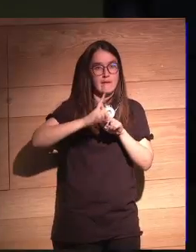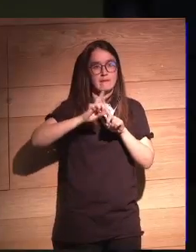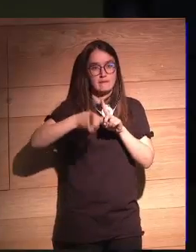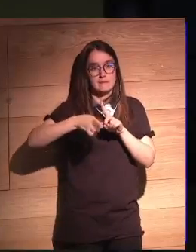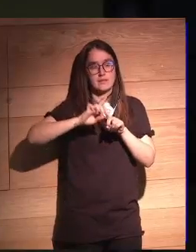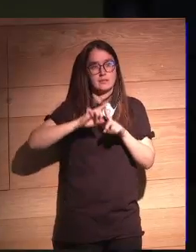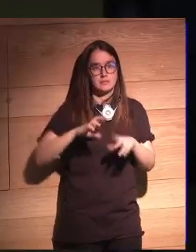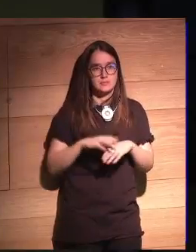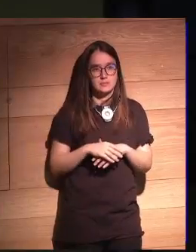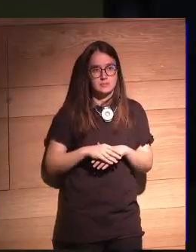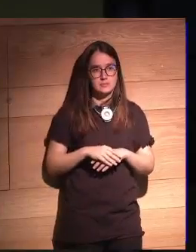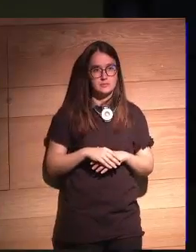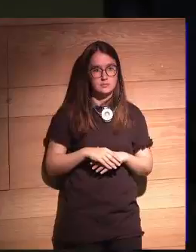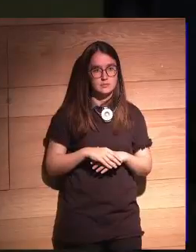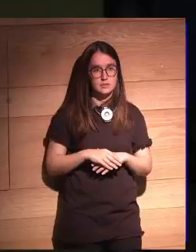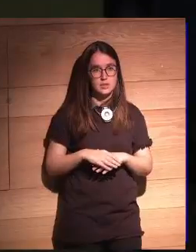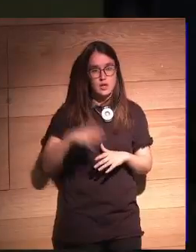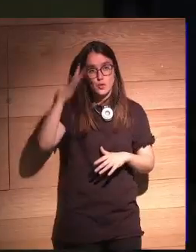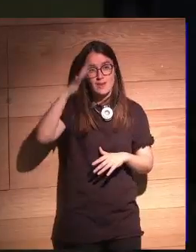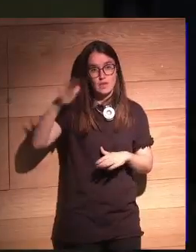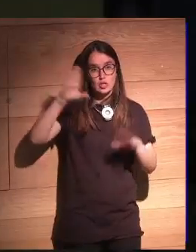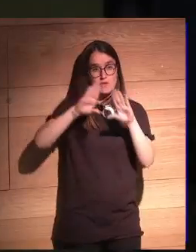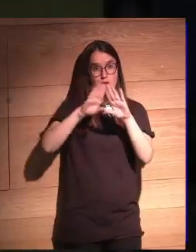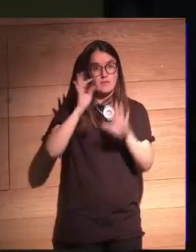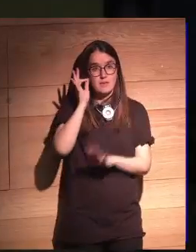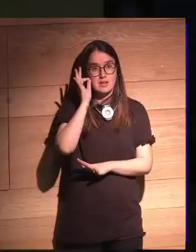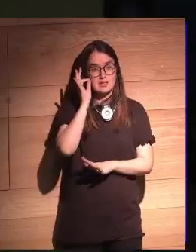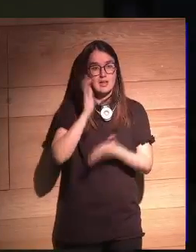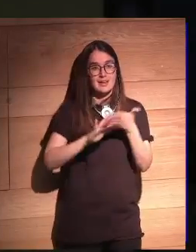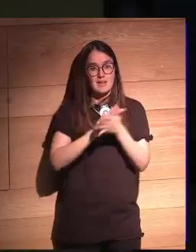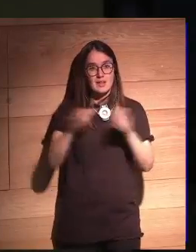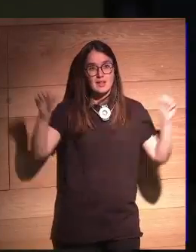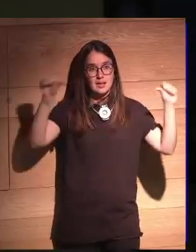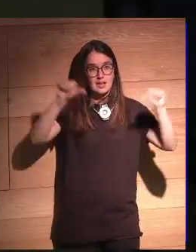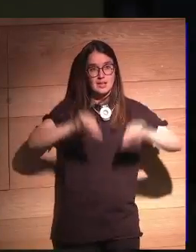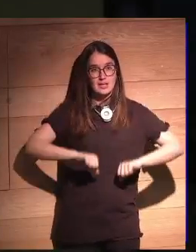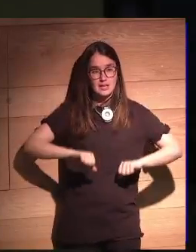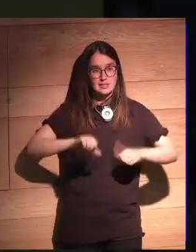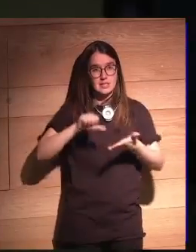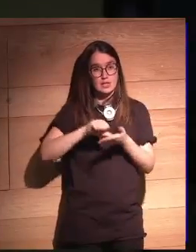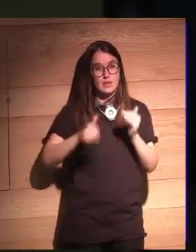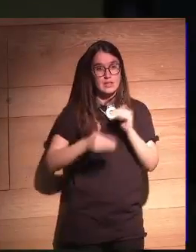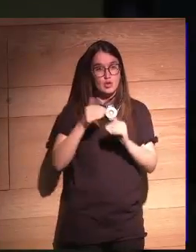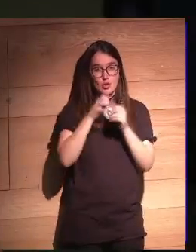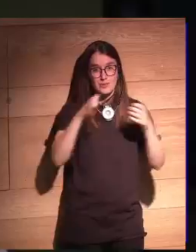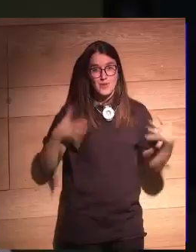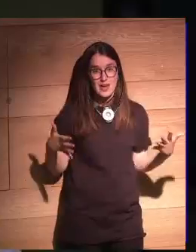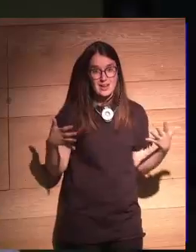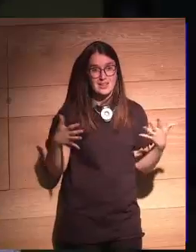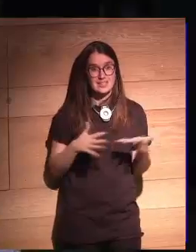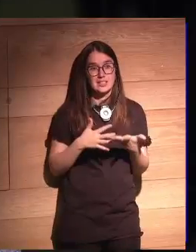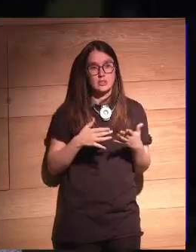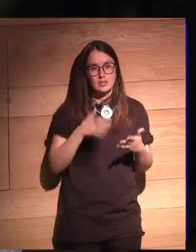feminist philosopher, Nancy Fraser, who writes about the crisis of care in contemporary cities, and I think this is something that is real for a